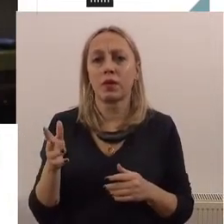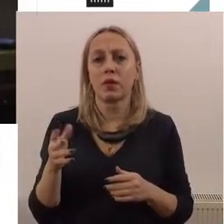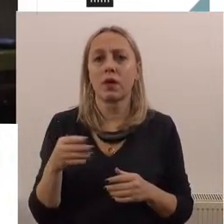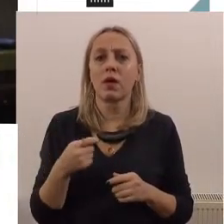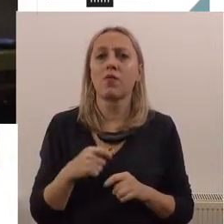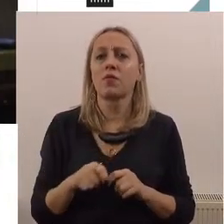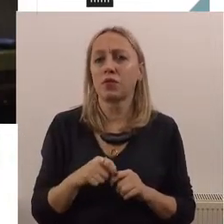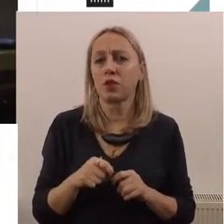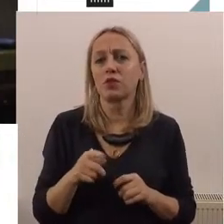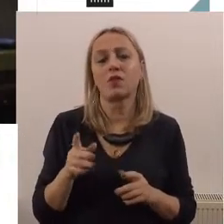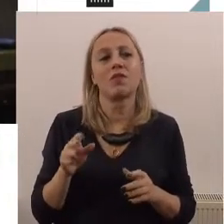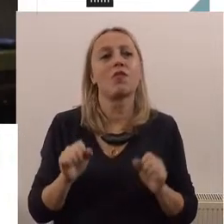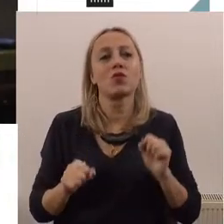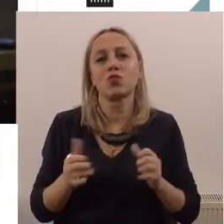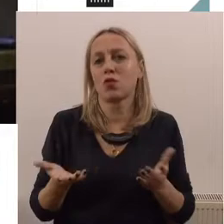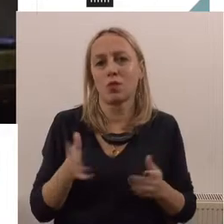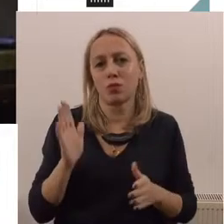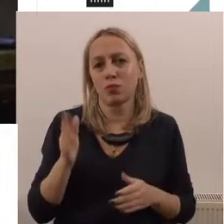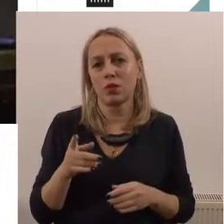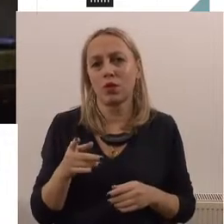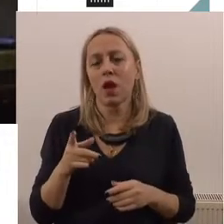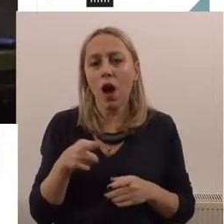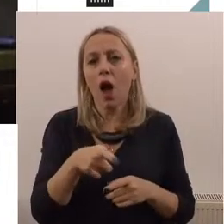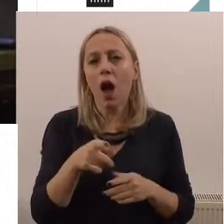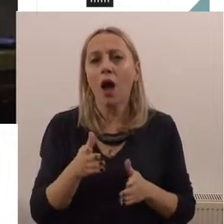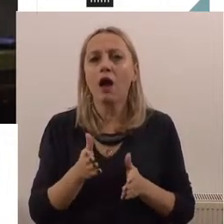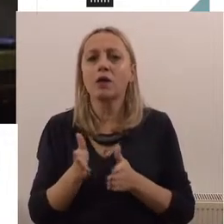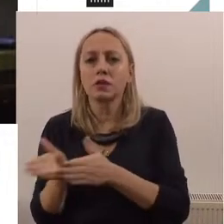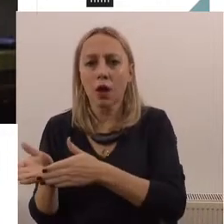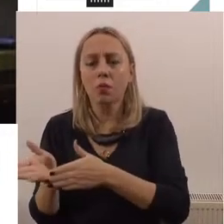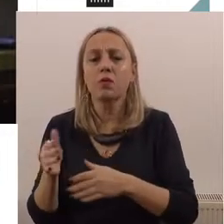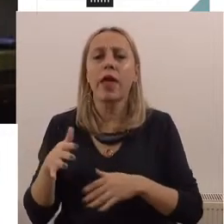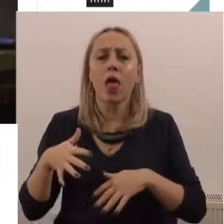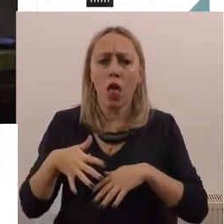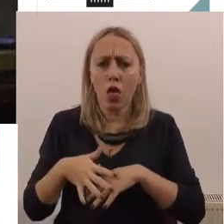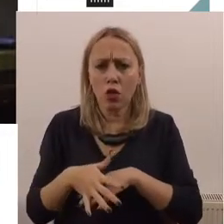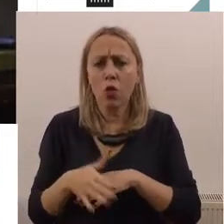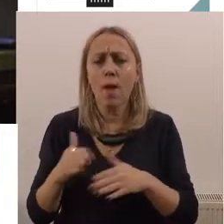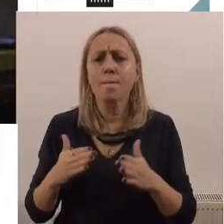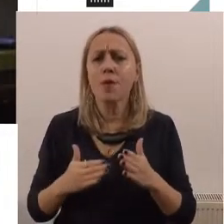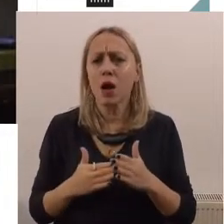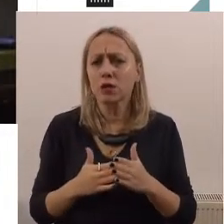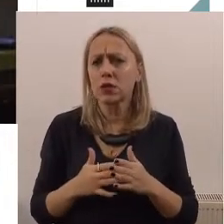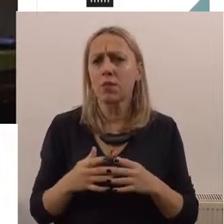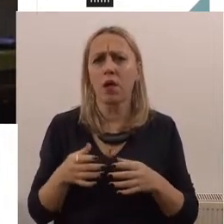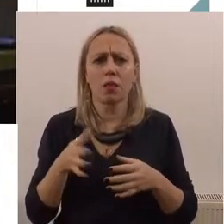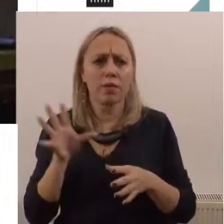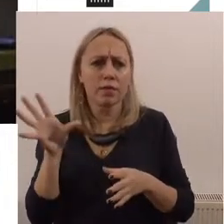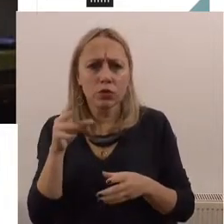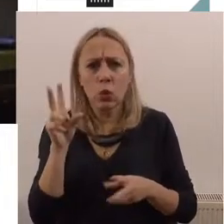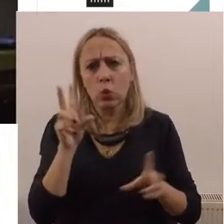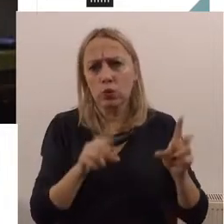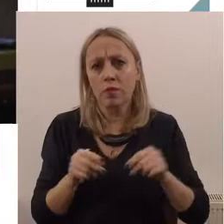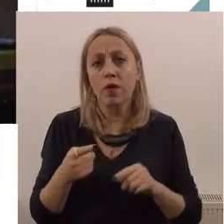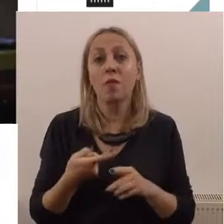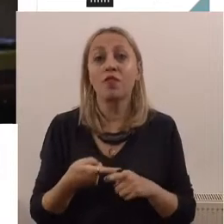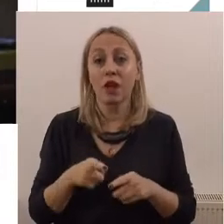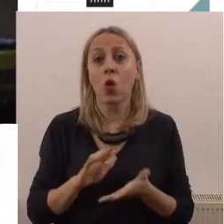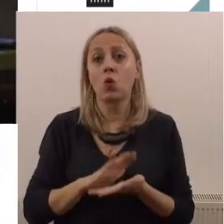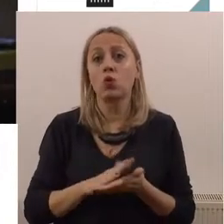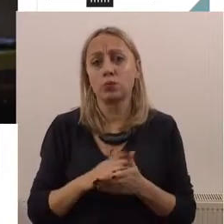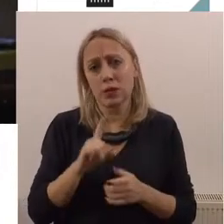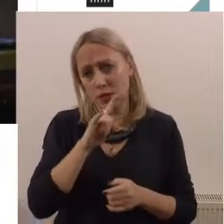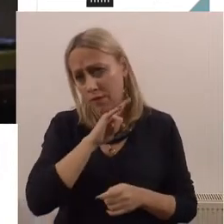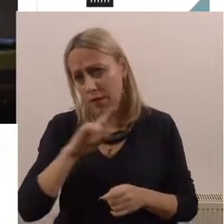I'm not sure whether financing would be enough, but they move towards maximum inclusivity.